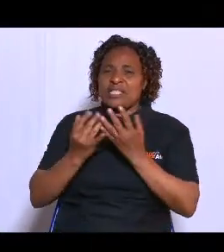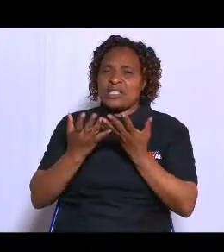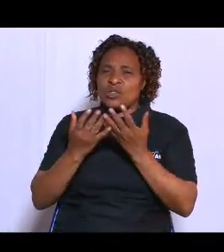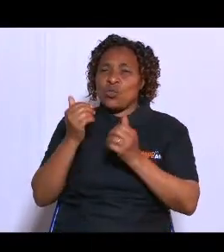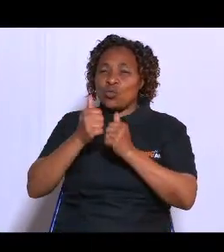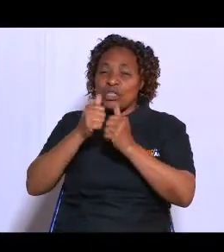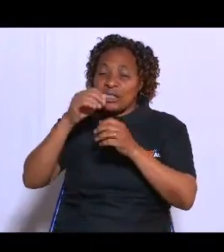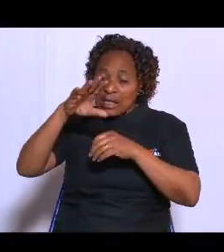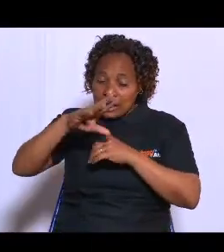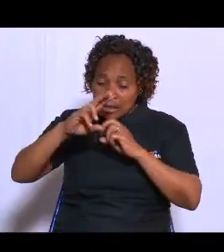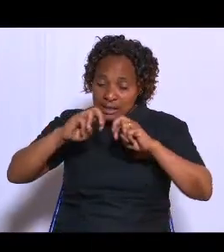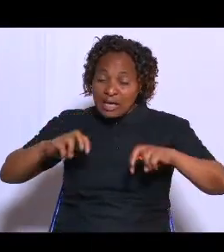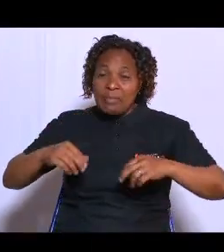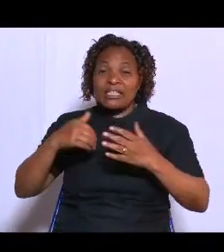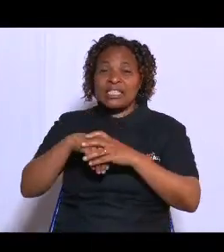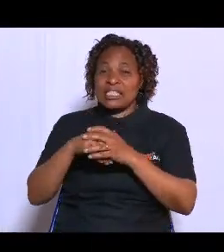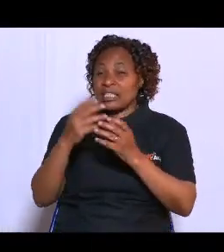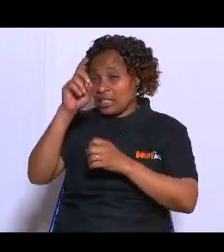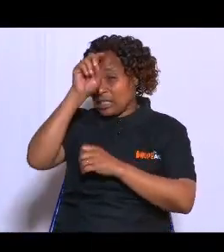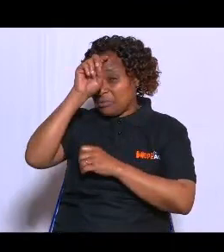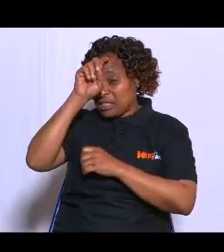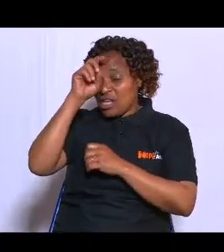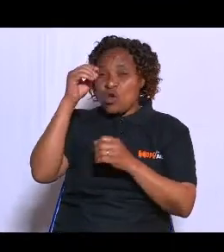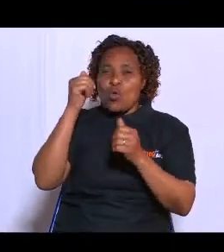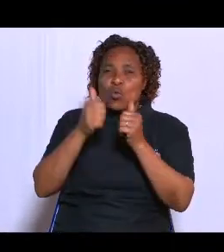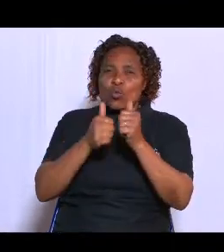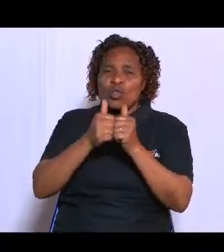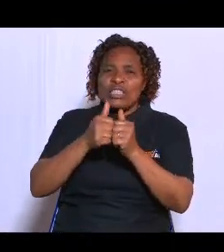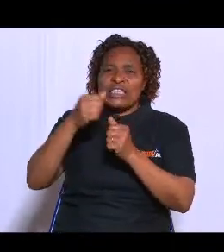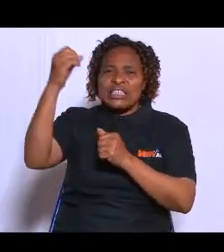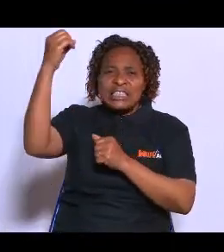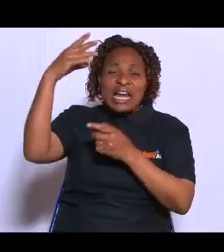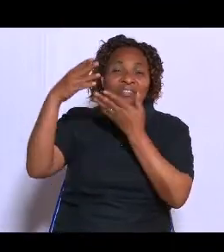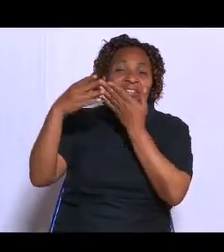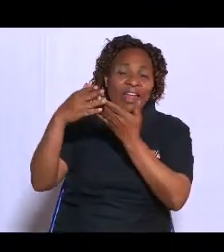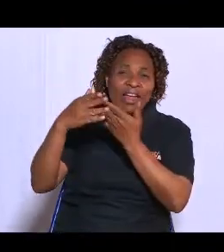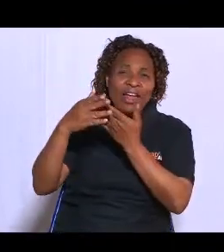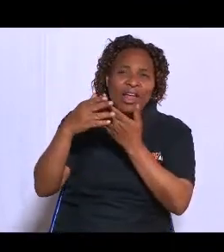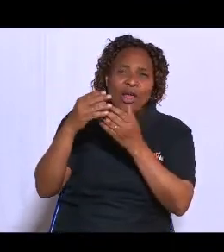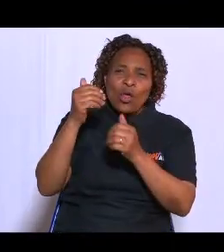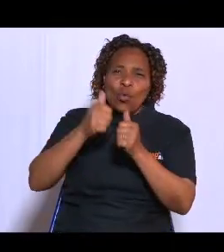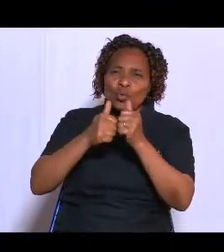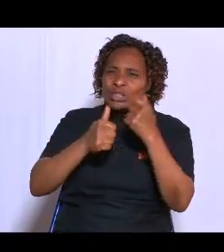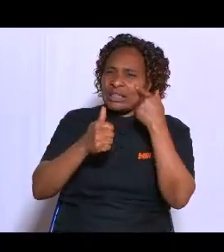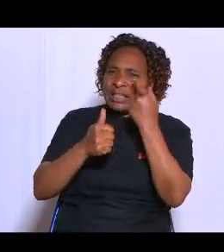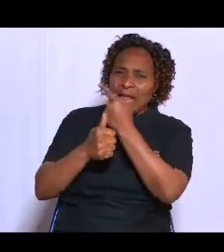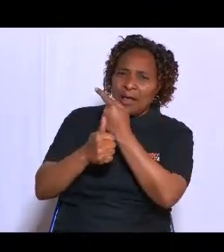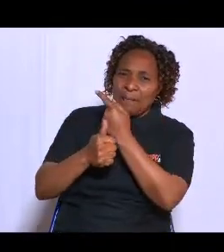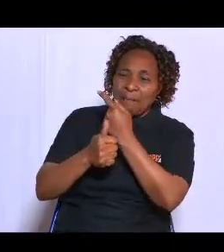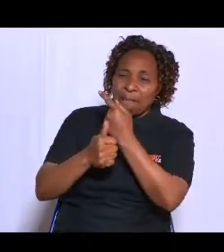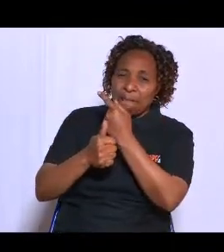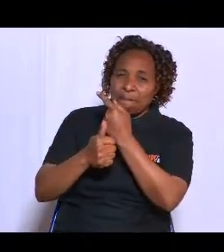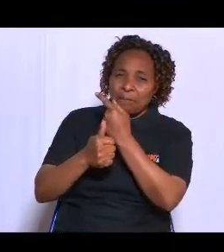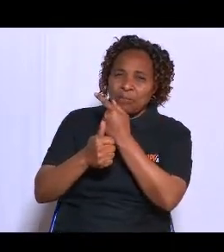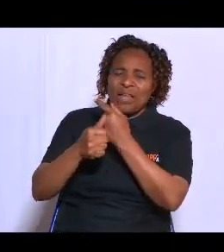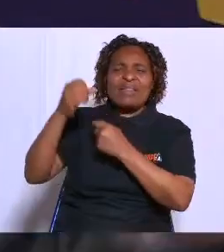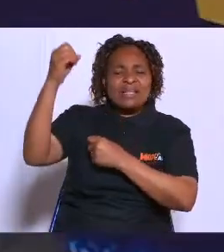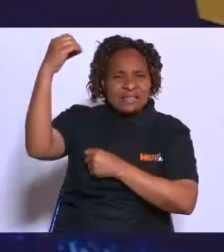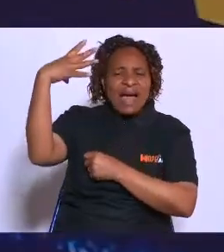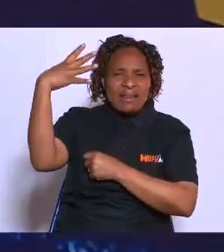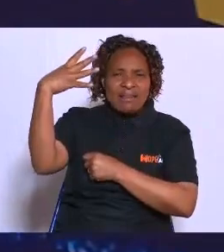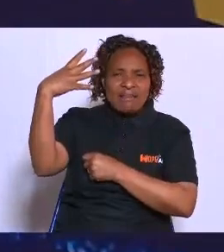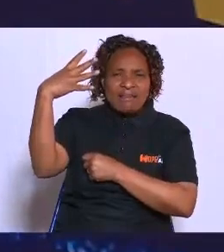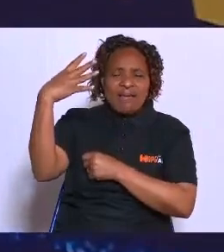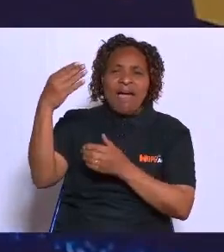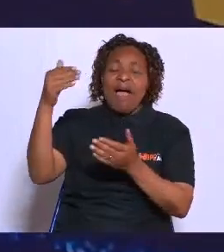discovered in ancient Egypt of Thoth in what's on thosa's head everybody what's on his head a circle of what the sun